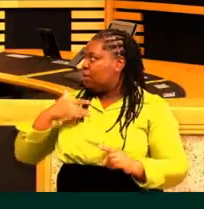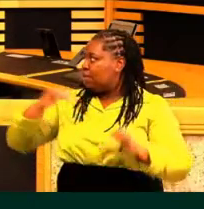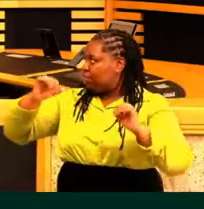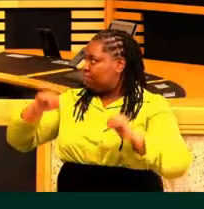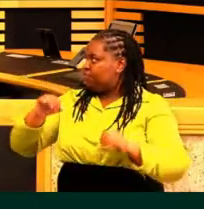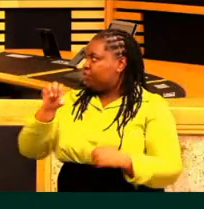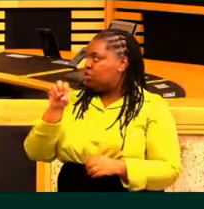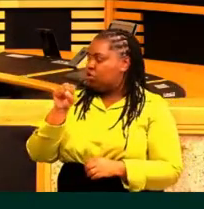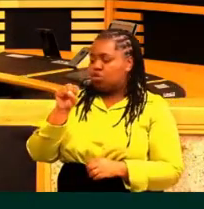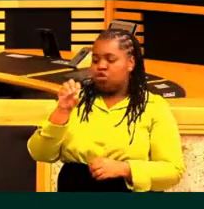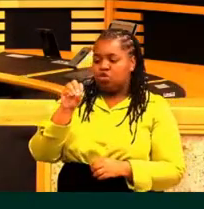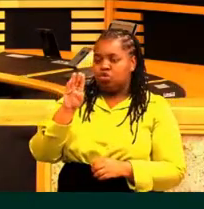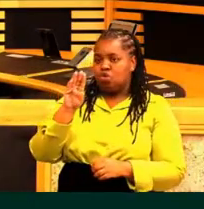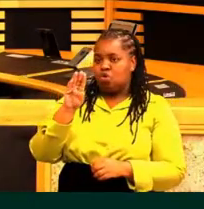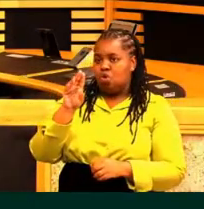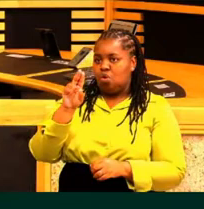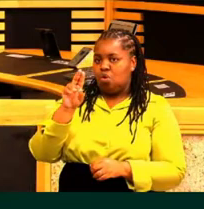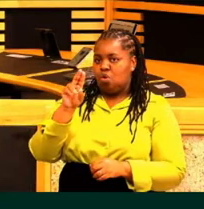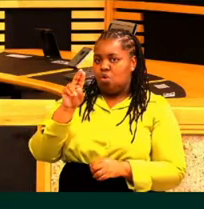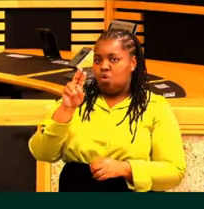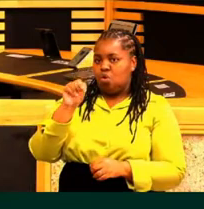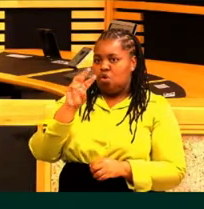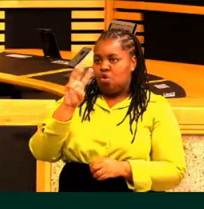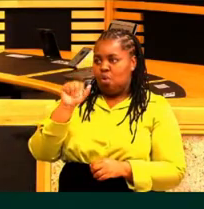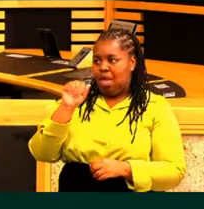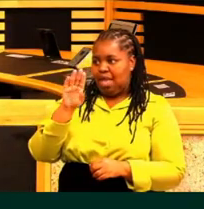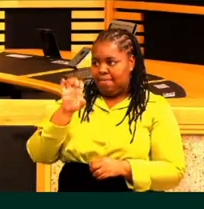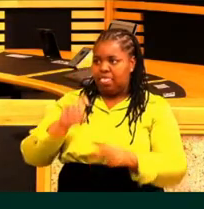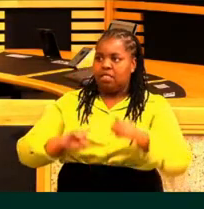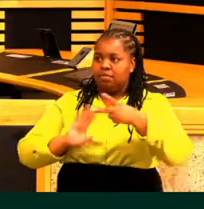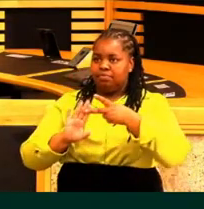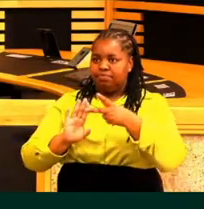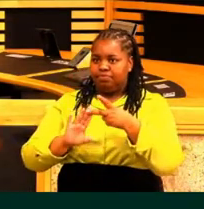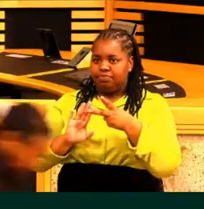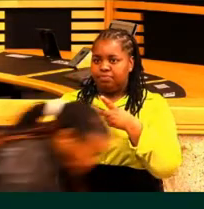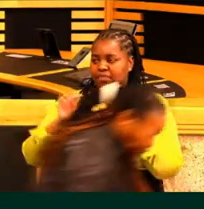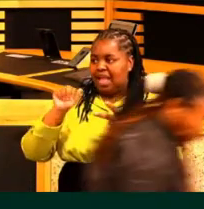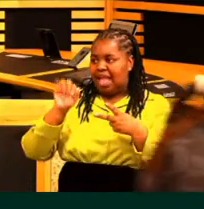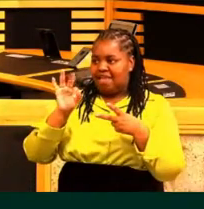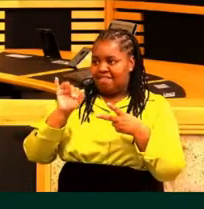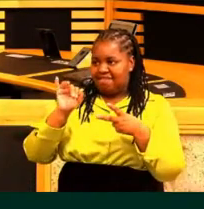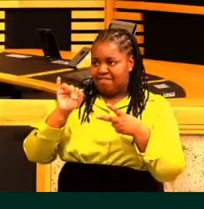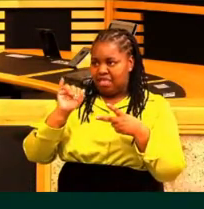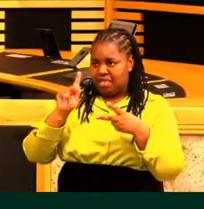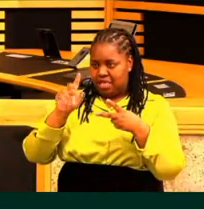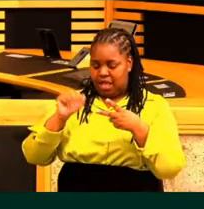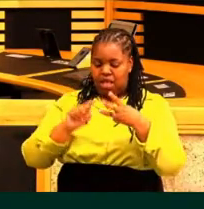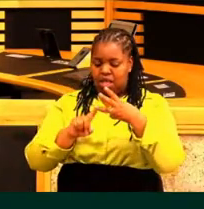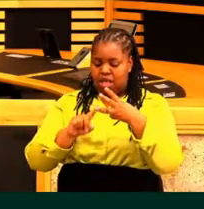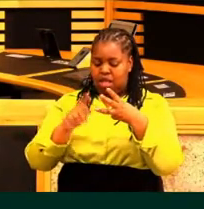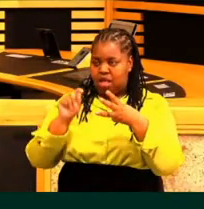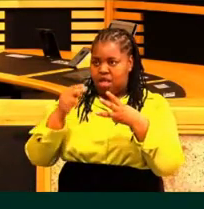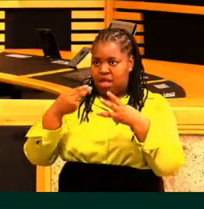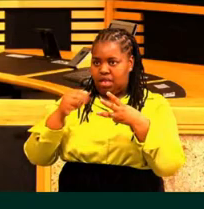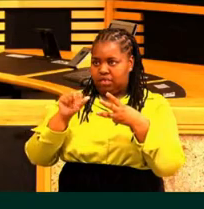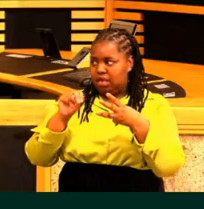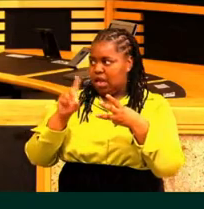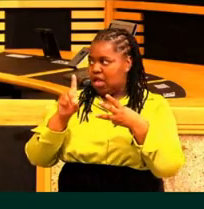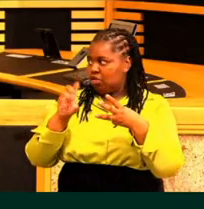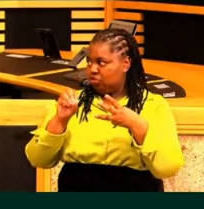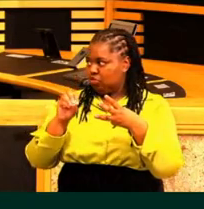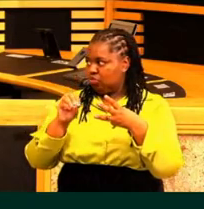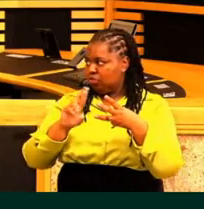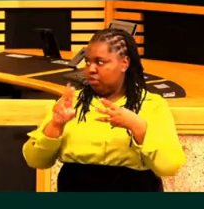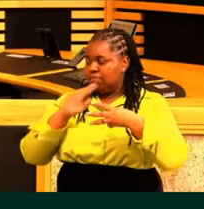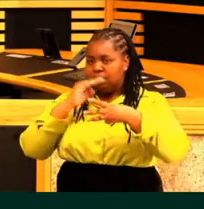to be ready then Africa changela to be ready then tando um